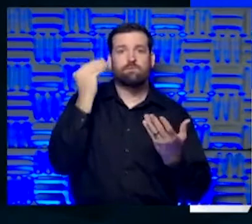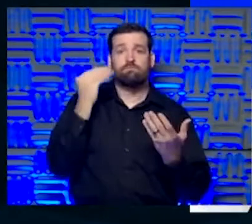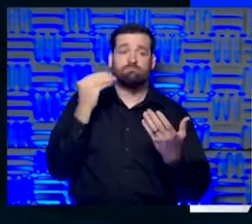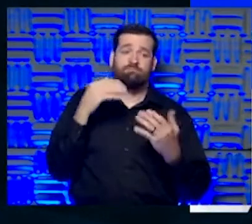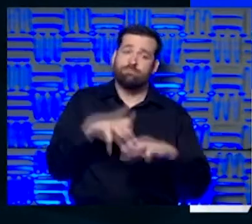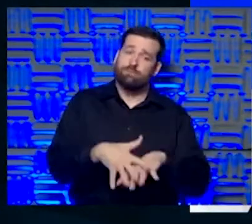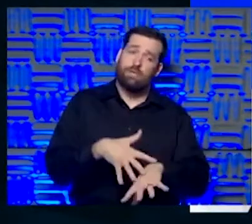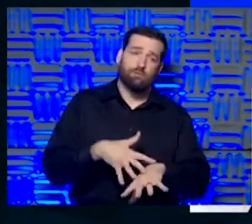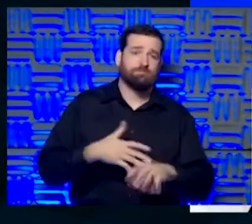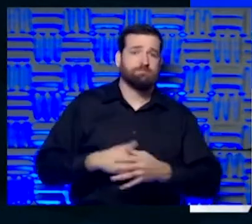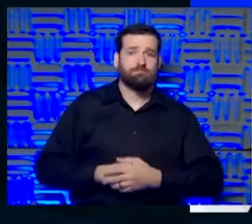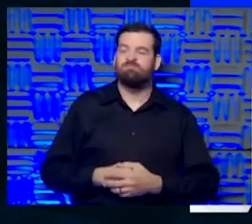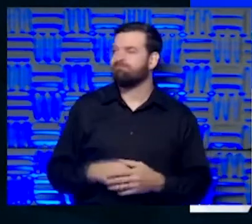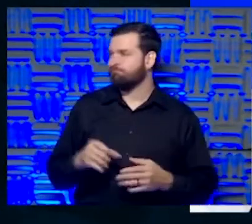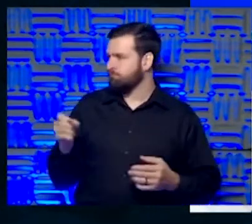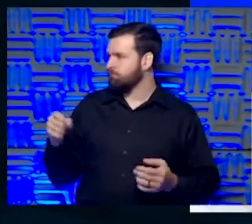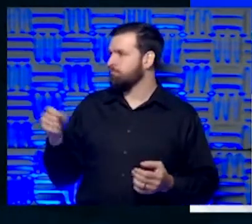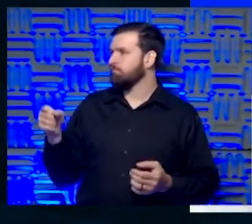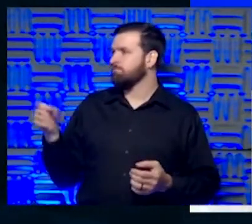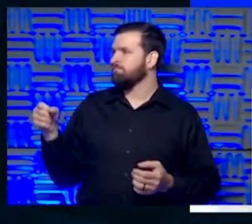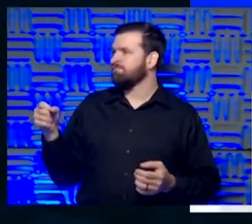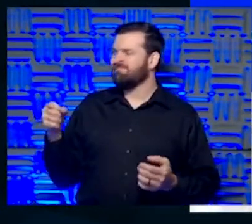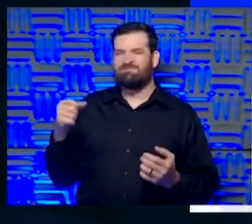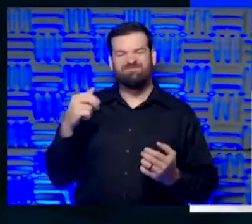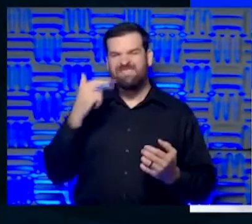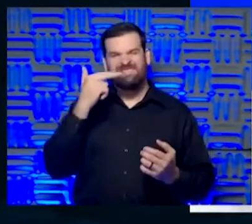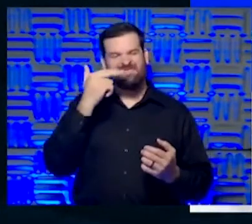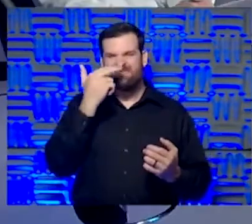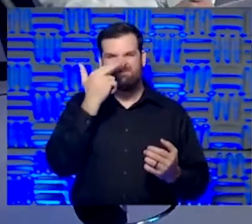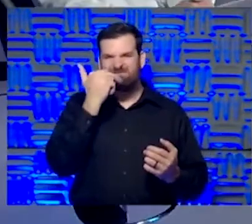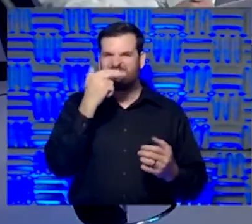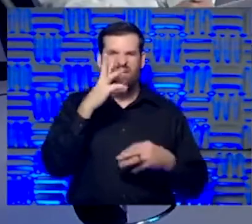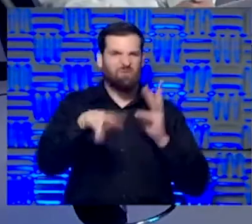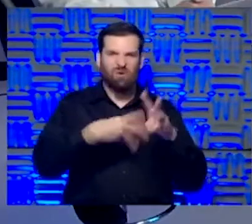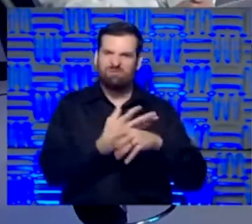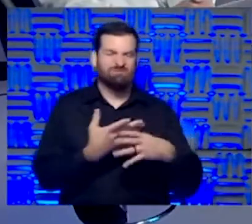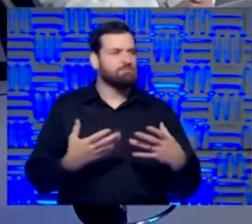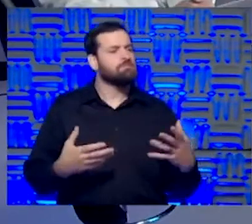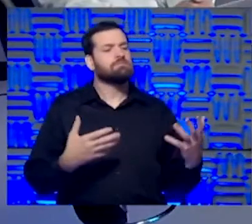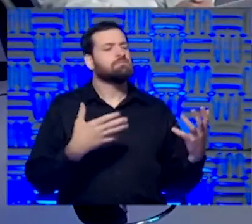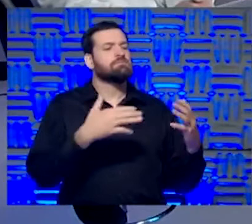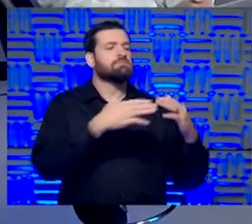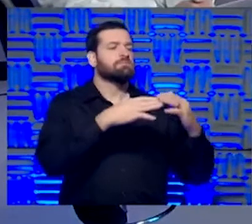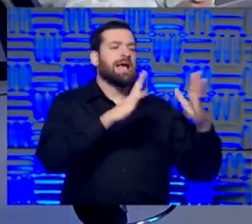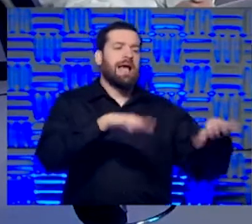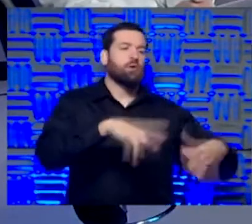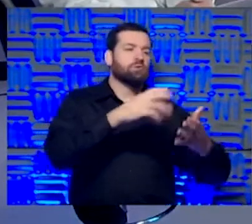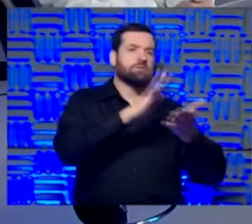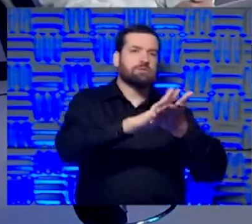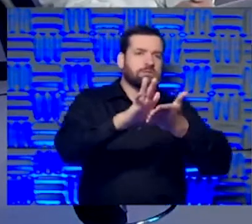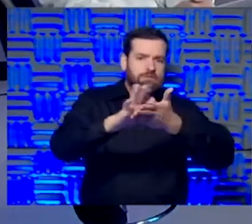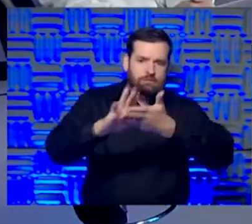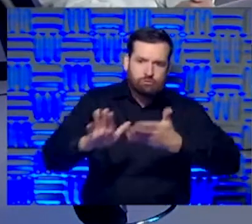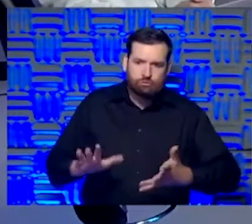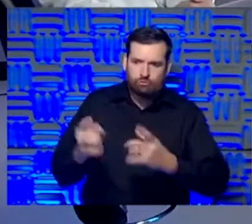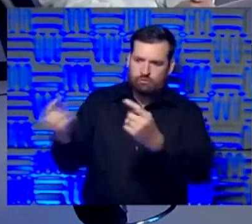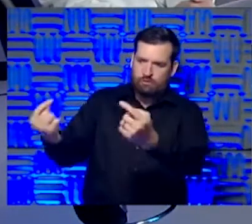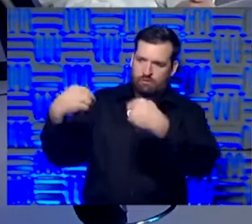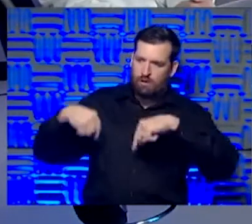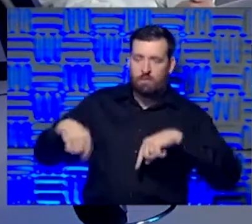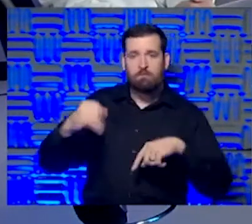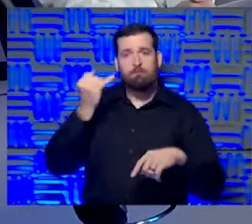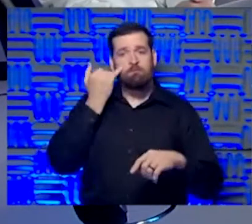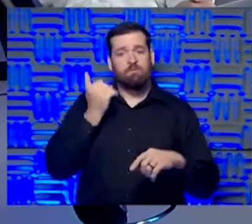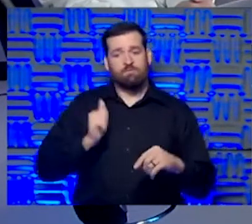slow. Yeah, it is. So it's such a funny world out there. What about having a housekeeper come into my house to clean, and if I have